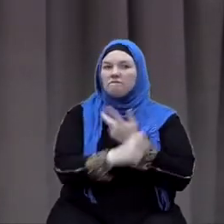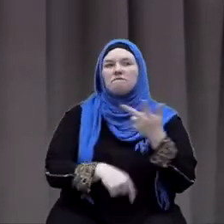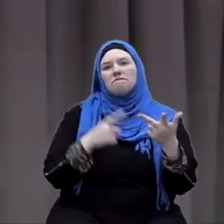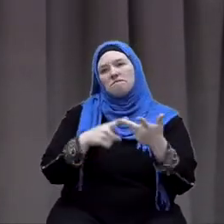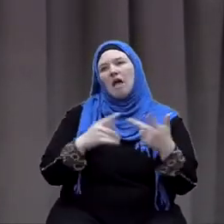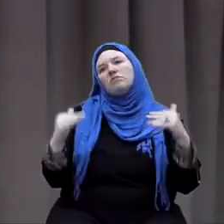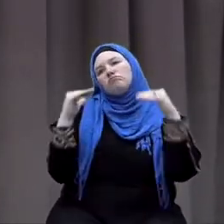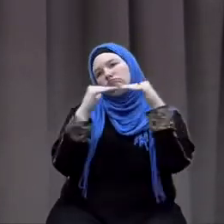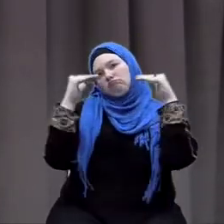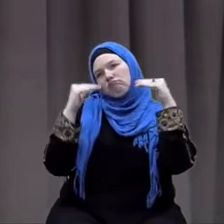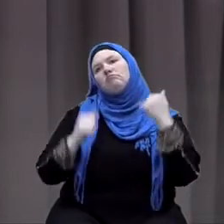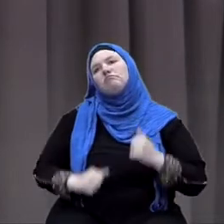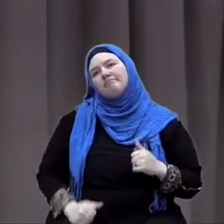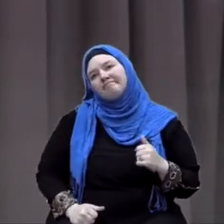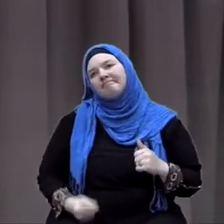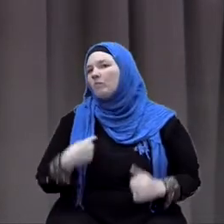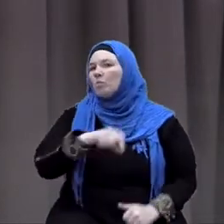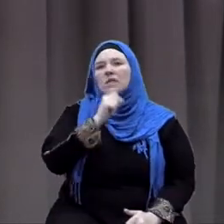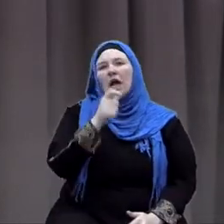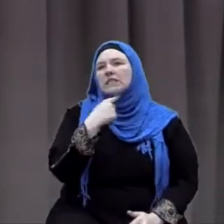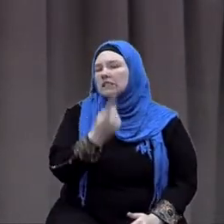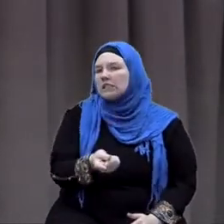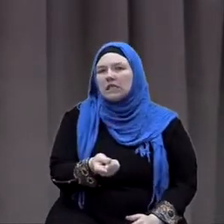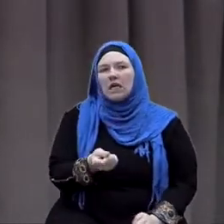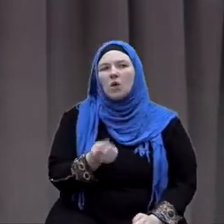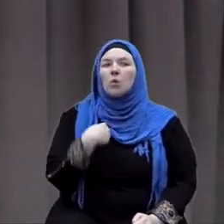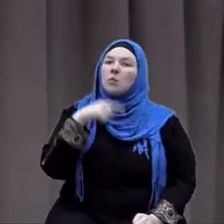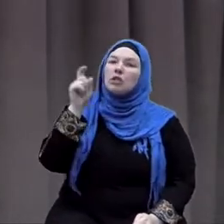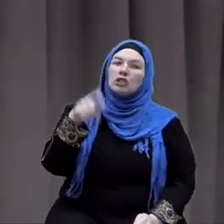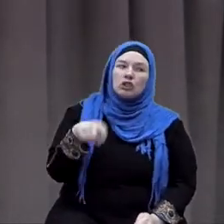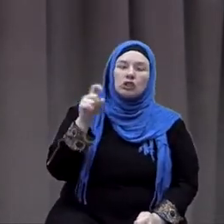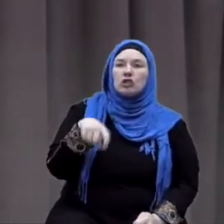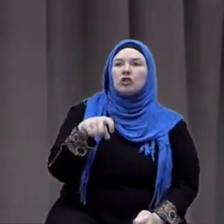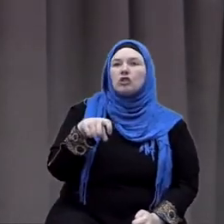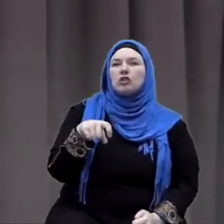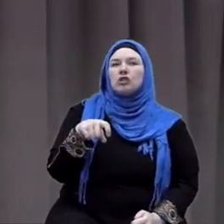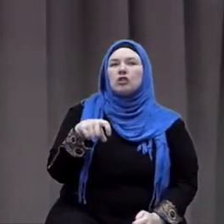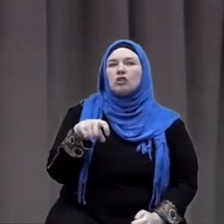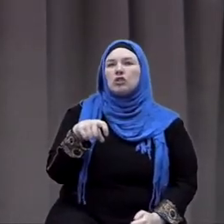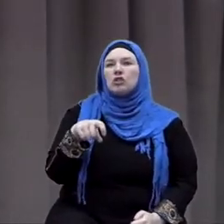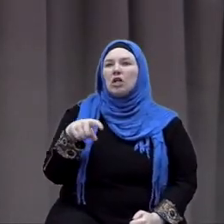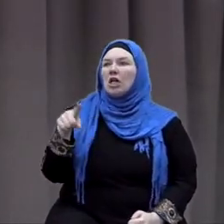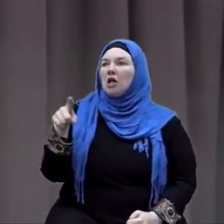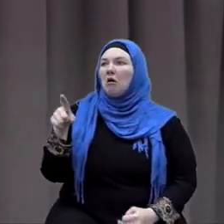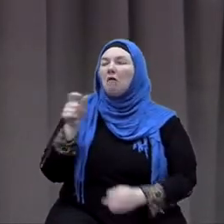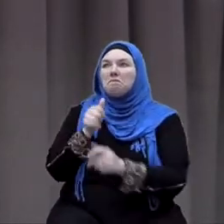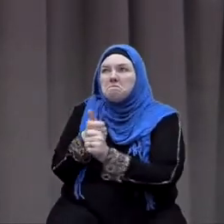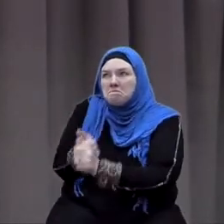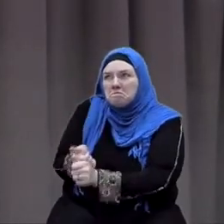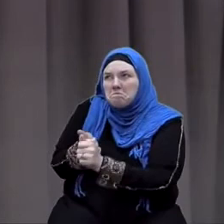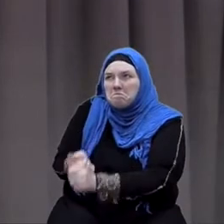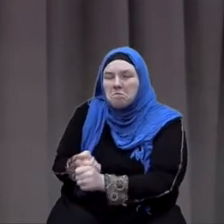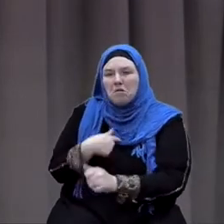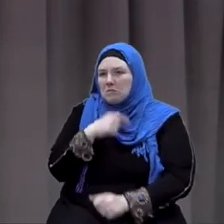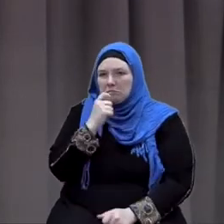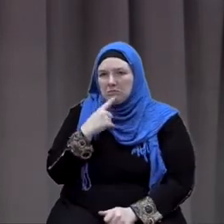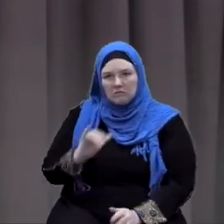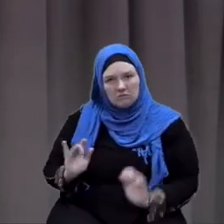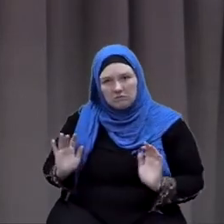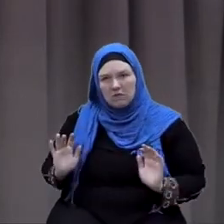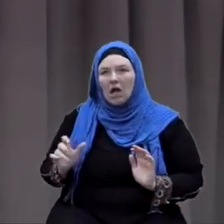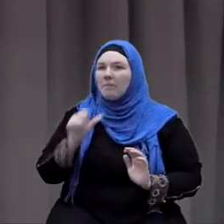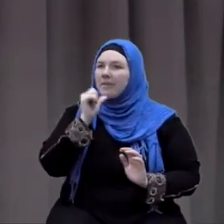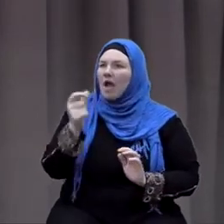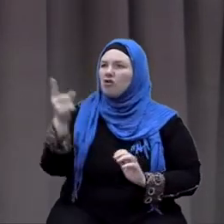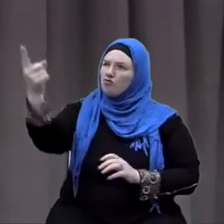in justice? We are not saying that we should cow down to anybody. We are not asking anybody